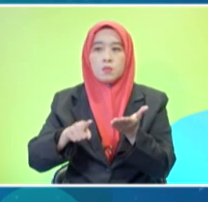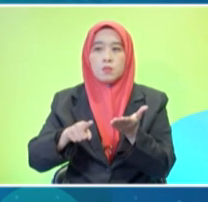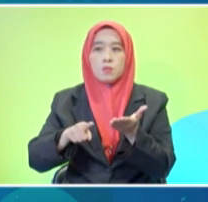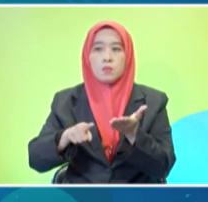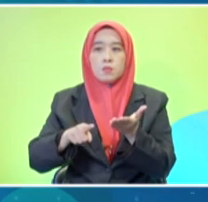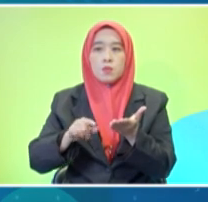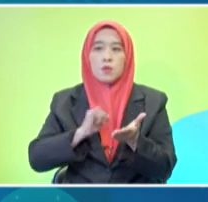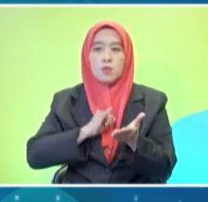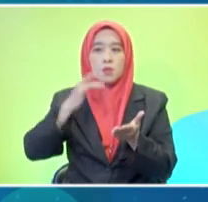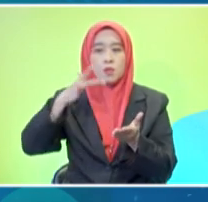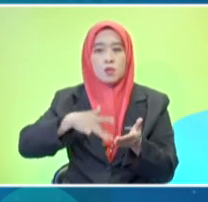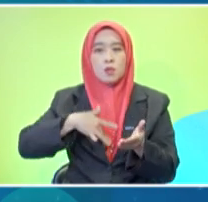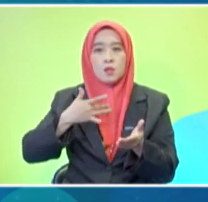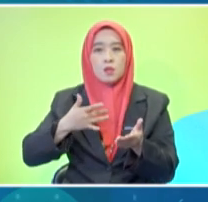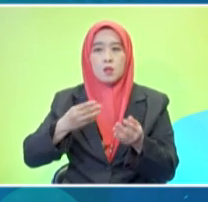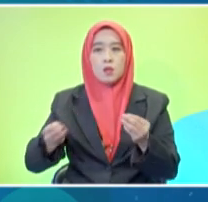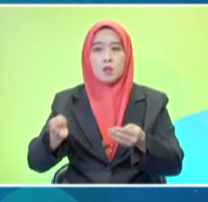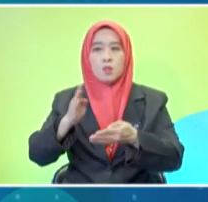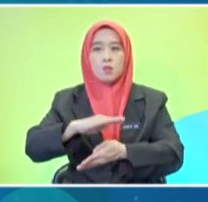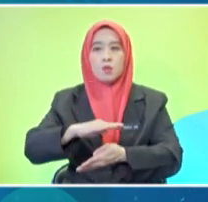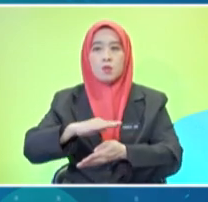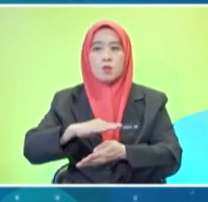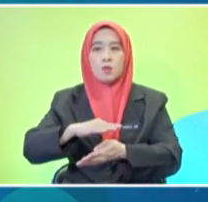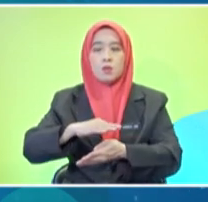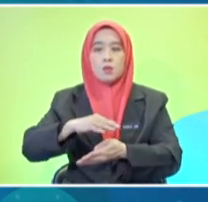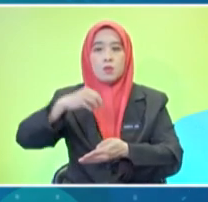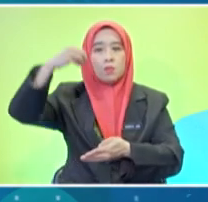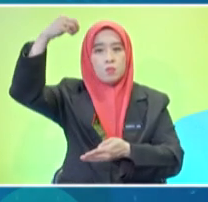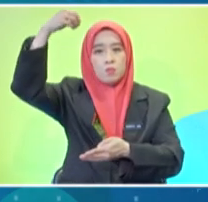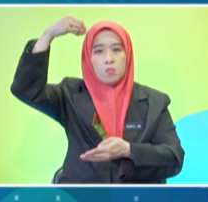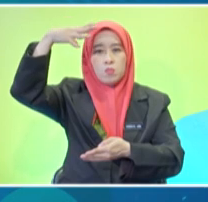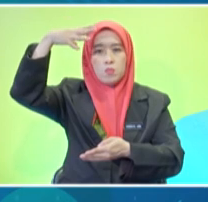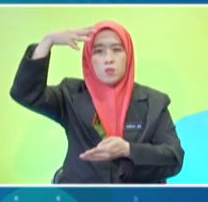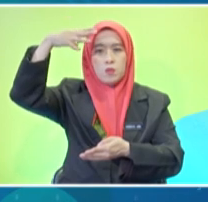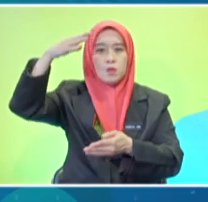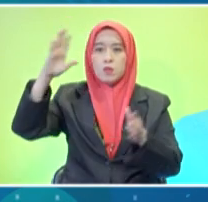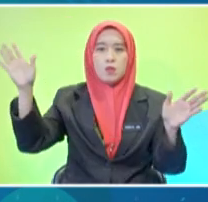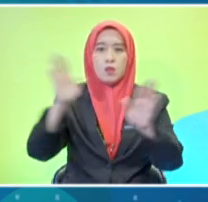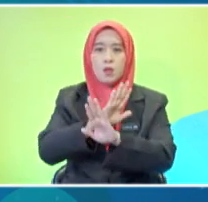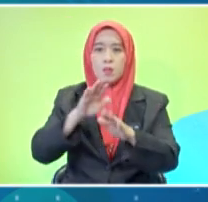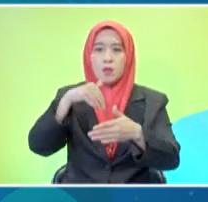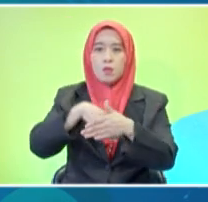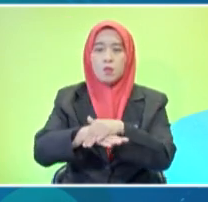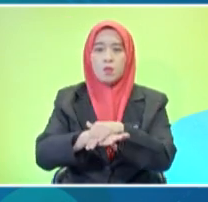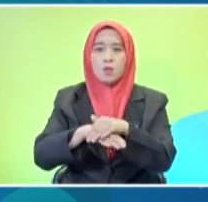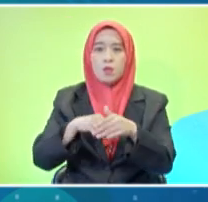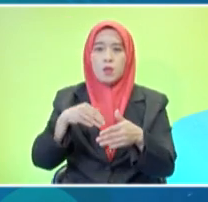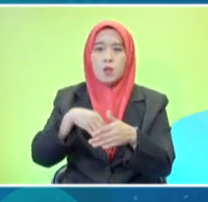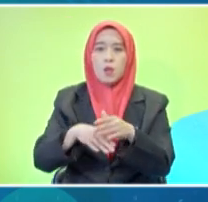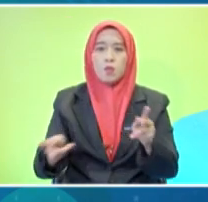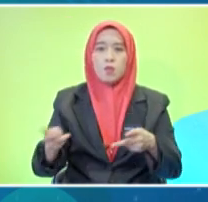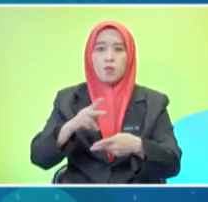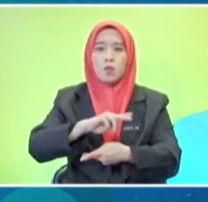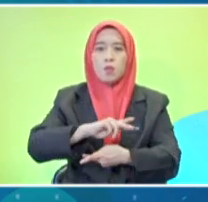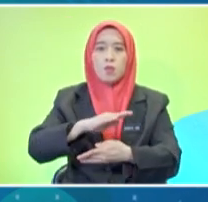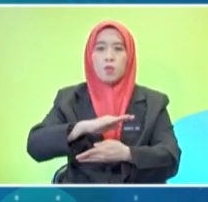I think the bot prevents sunlight from entering. So the plants got wilted. Oh,